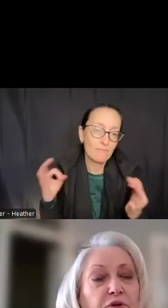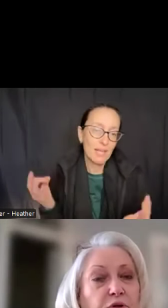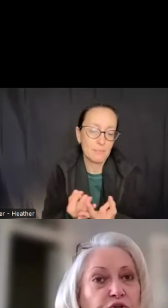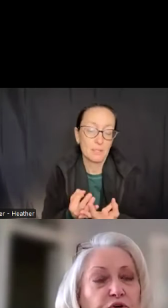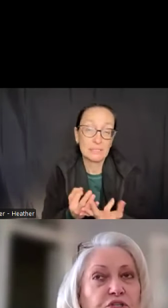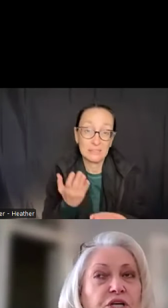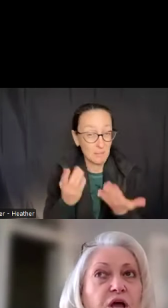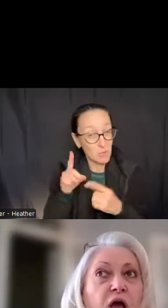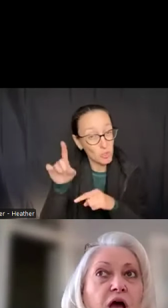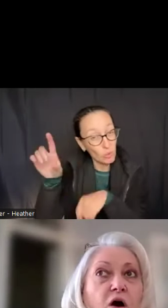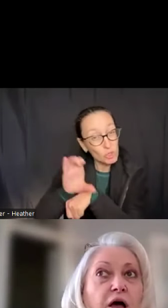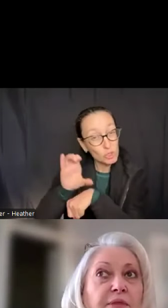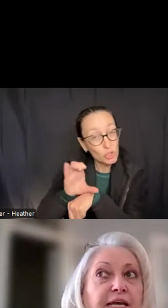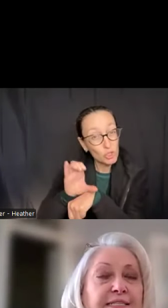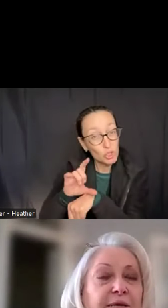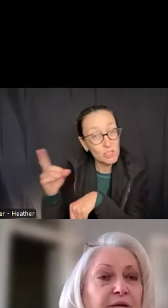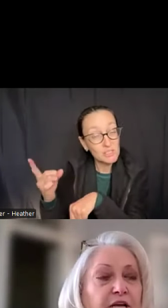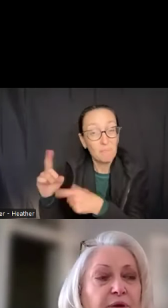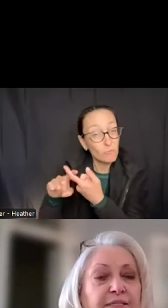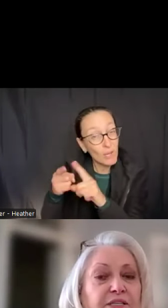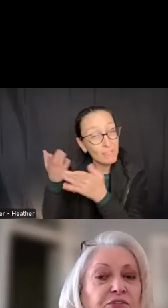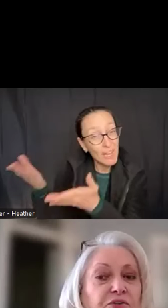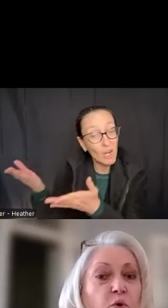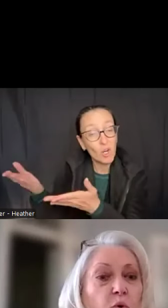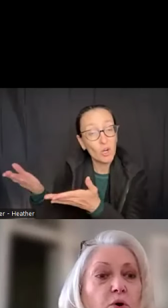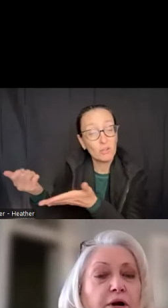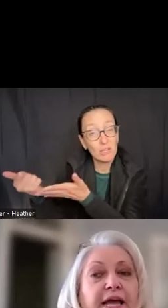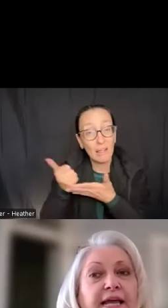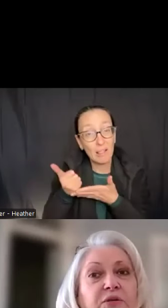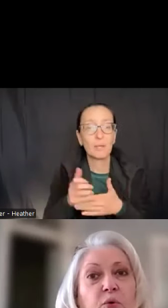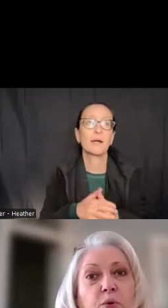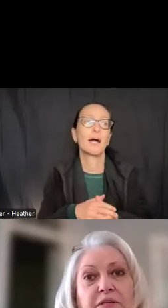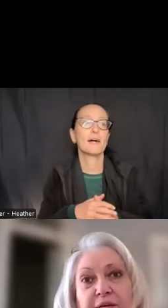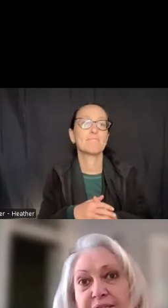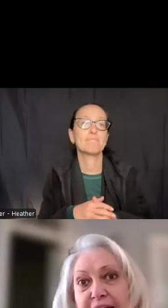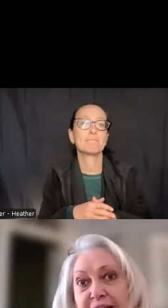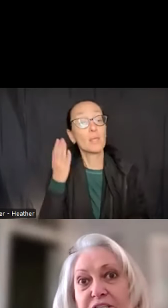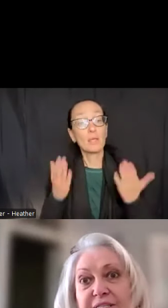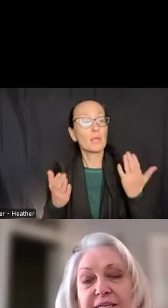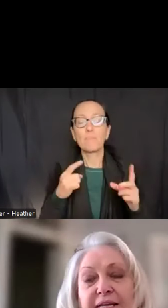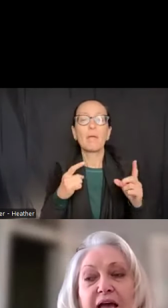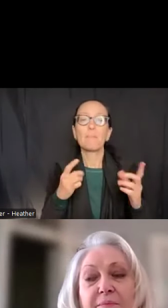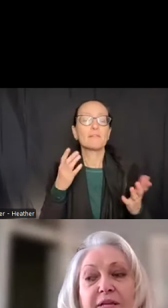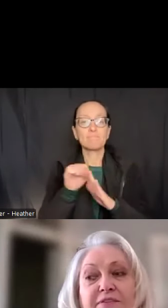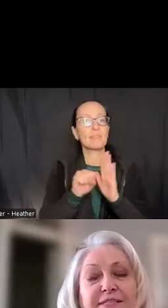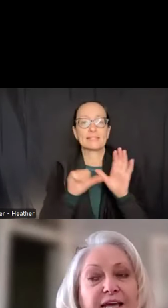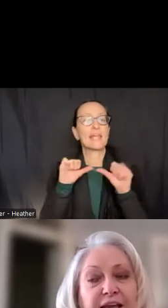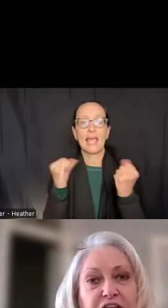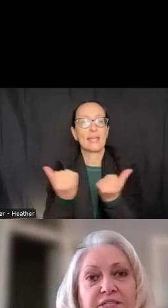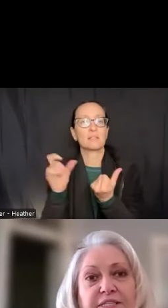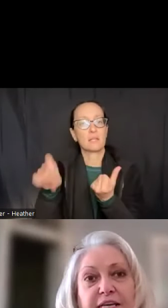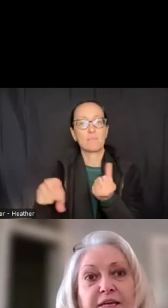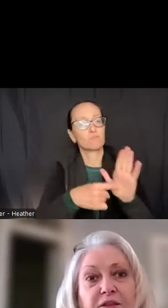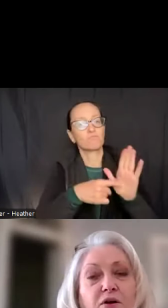somebody special at your church that can step in and help make decisions, or is it going to be a state agency? And if it's a